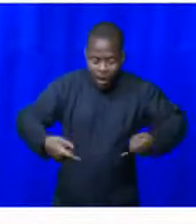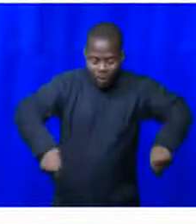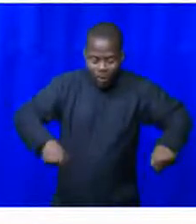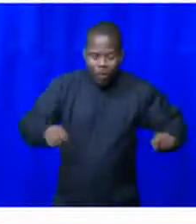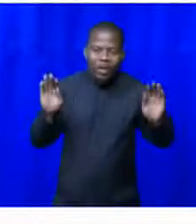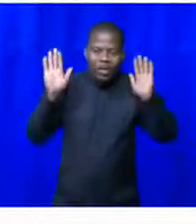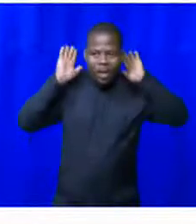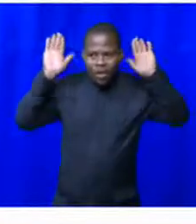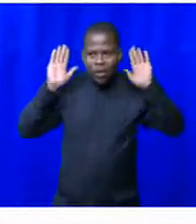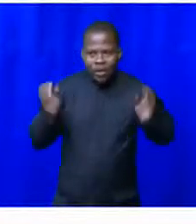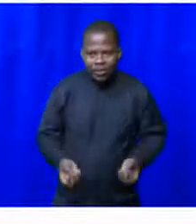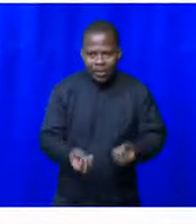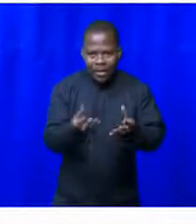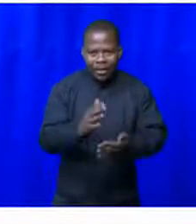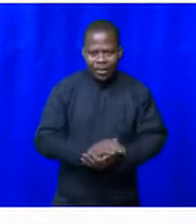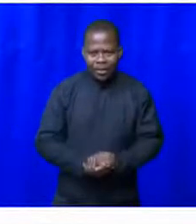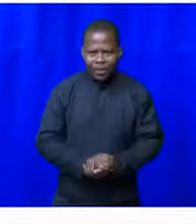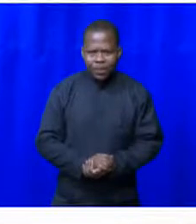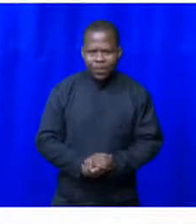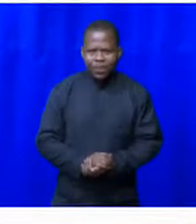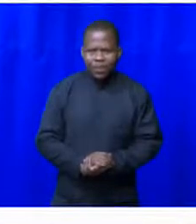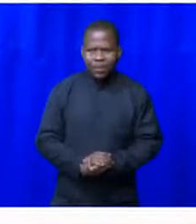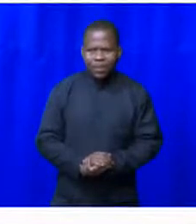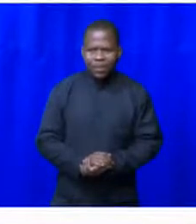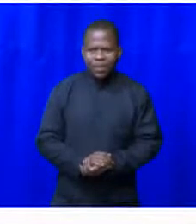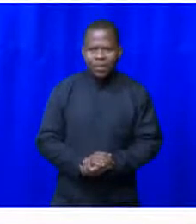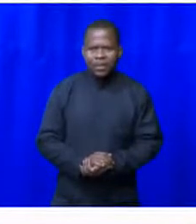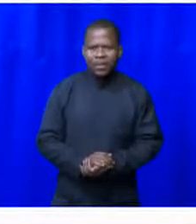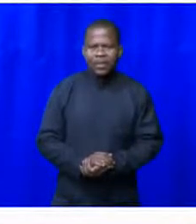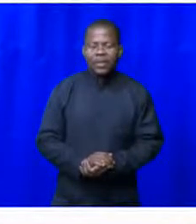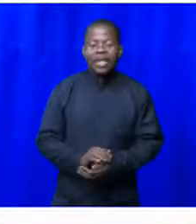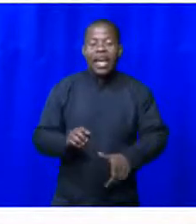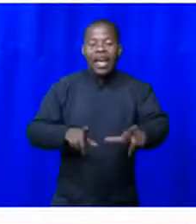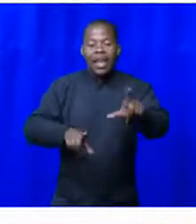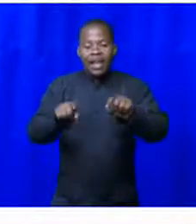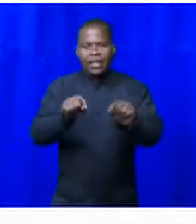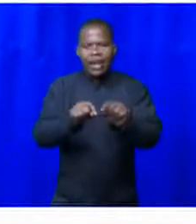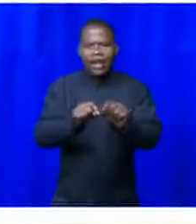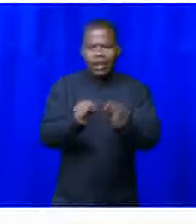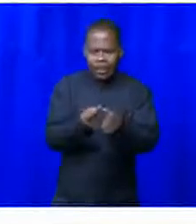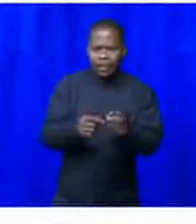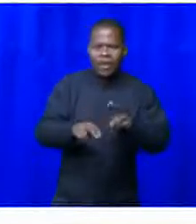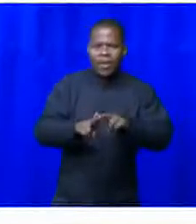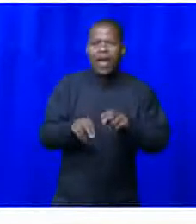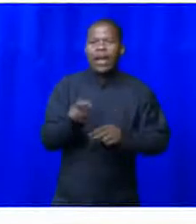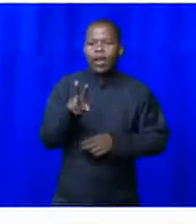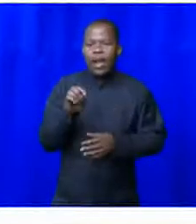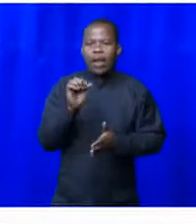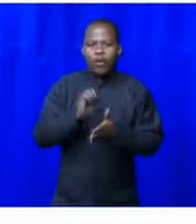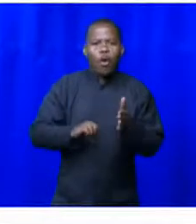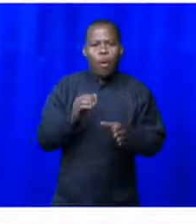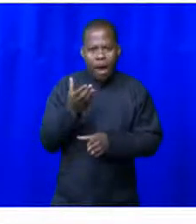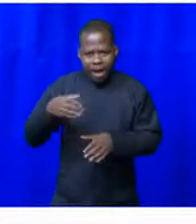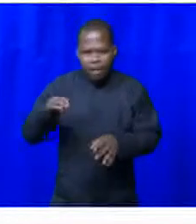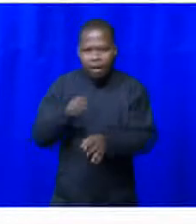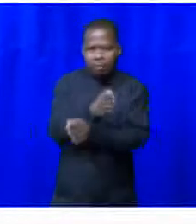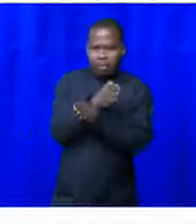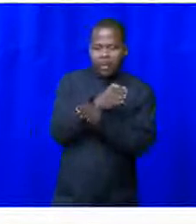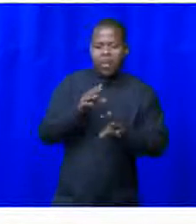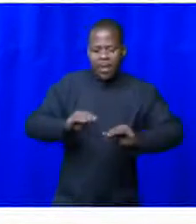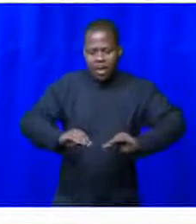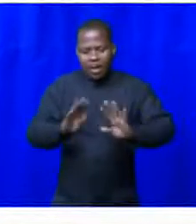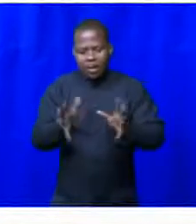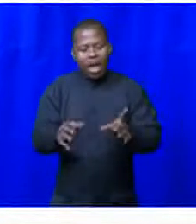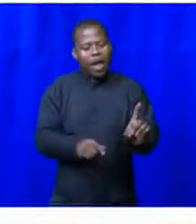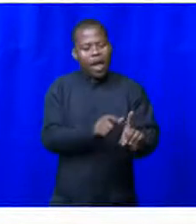Sibonga ukumukela ingane lomuhle esingena kuto temidlalo. Umcicishwe likhethelo lema under 20 la 7 la Zambia Oswald Mutapa